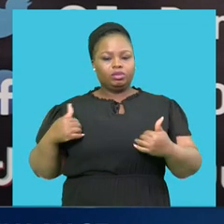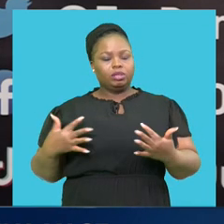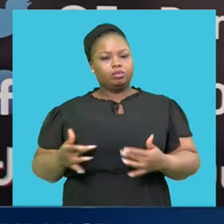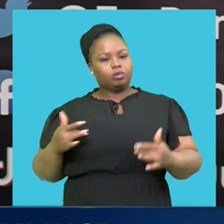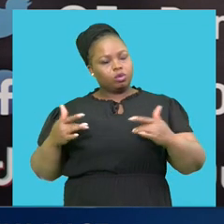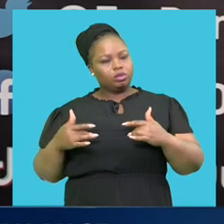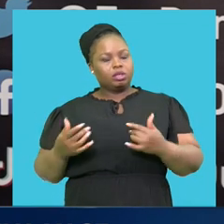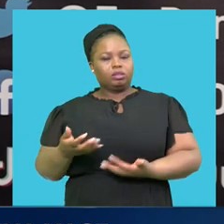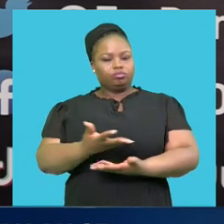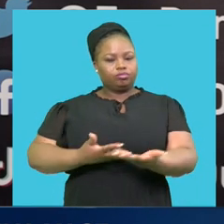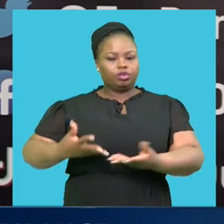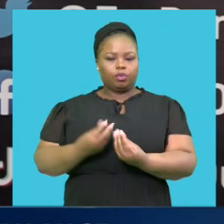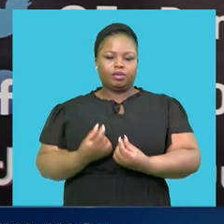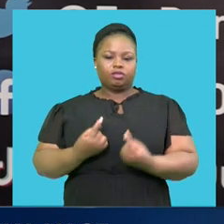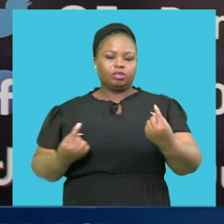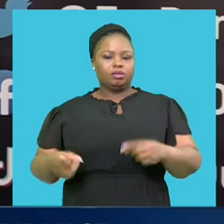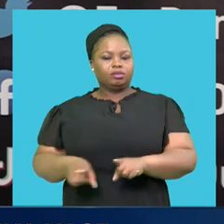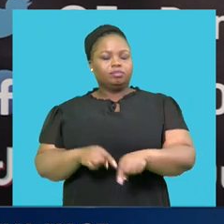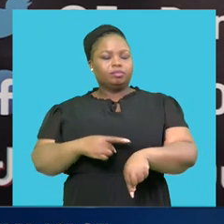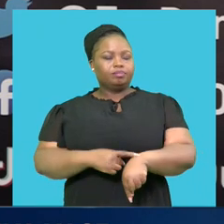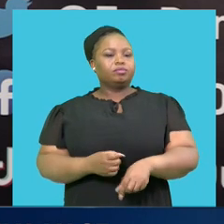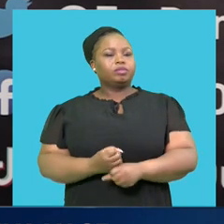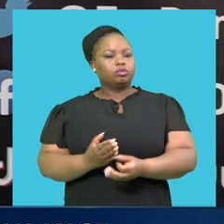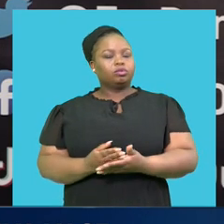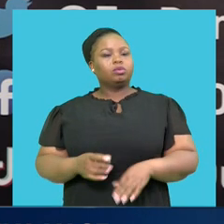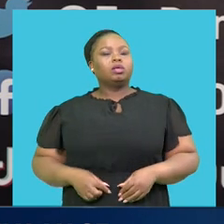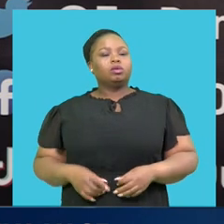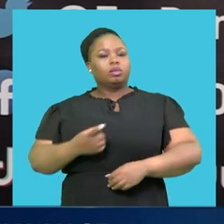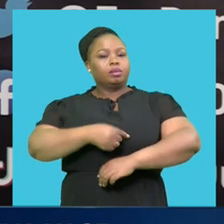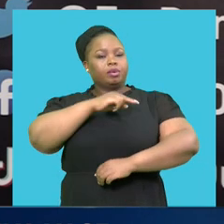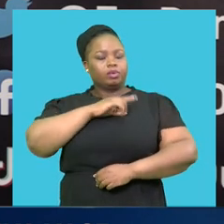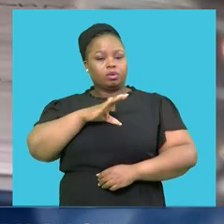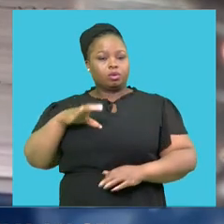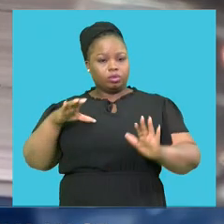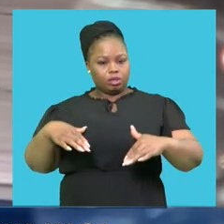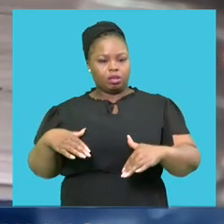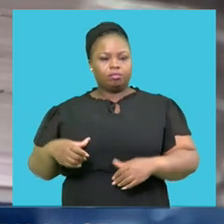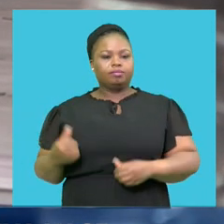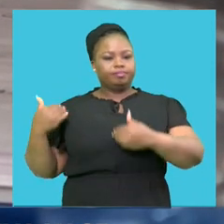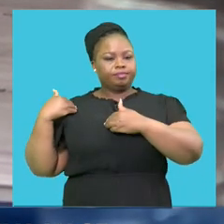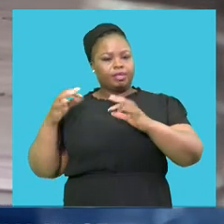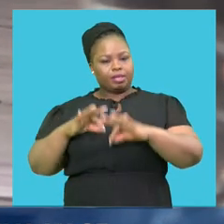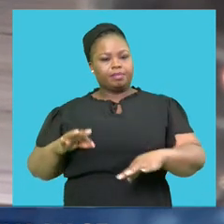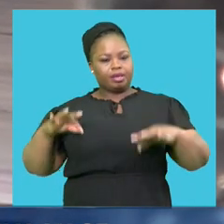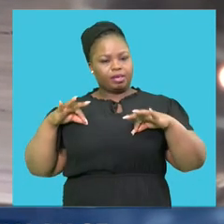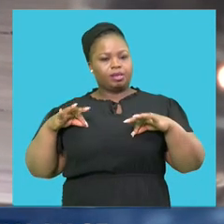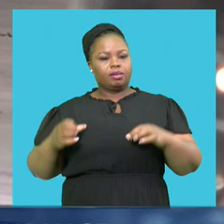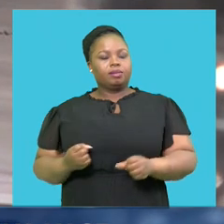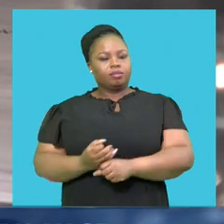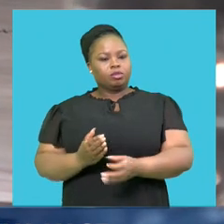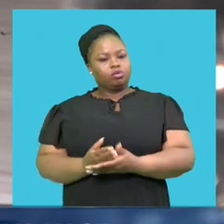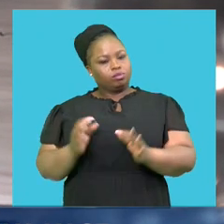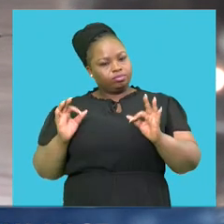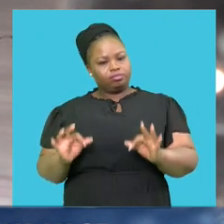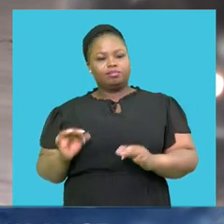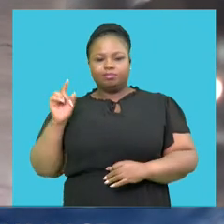our concerns with each other, but building power in order to hold our council to account, to hold the mayor to account, to hold the council to account,